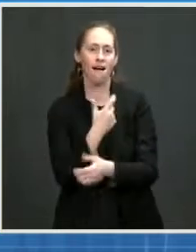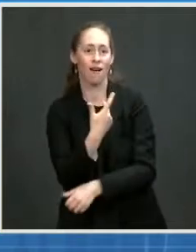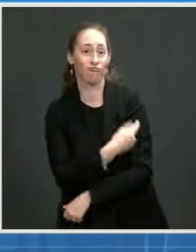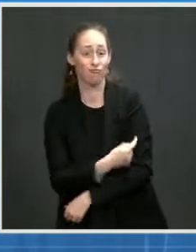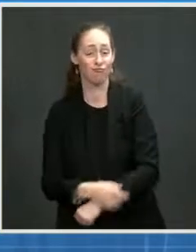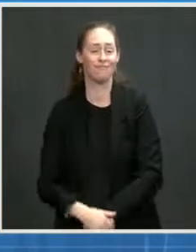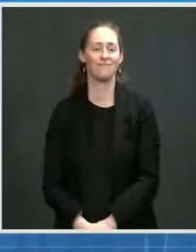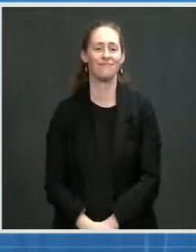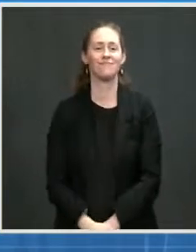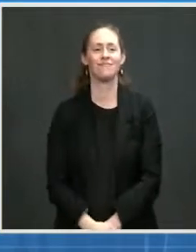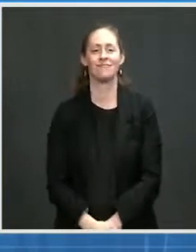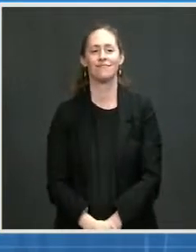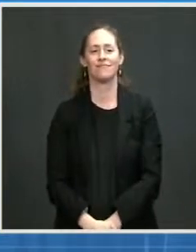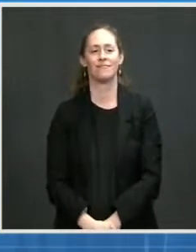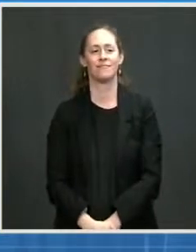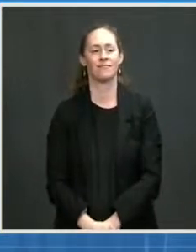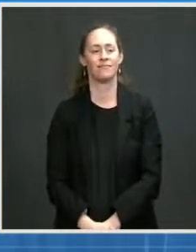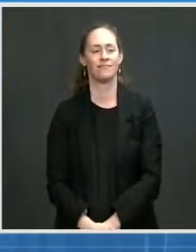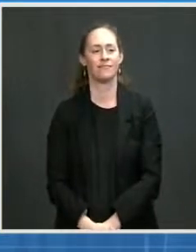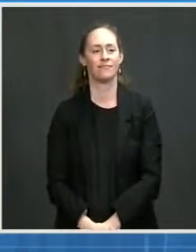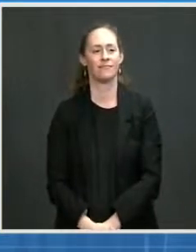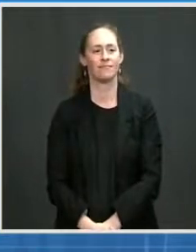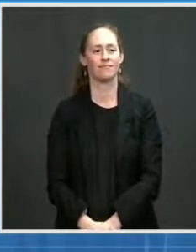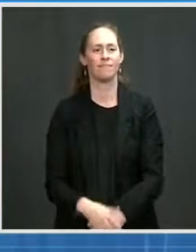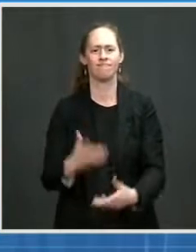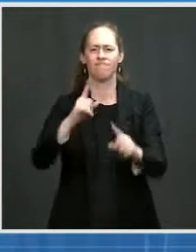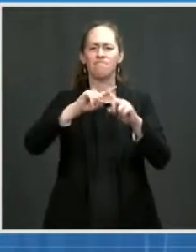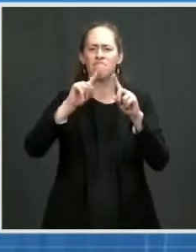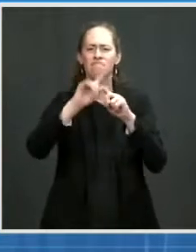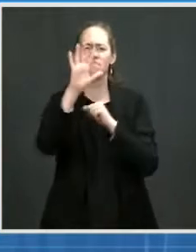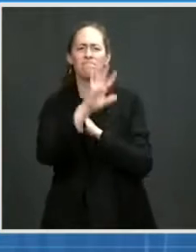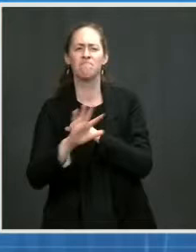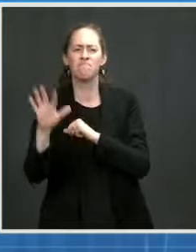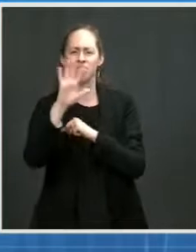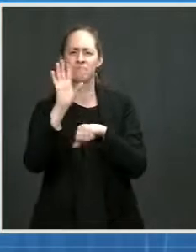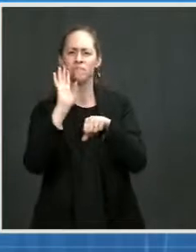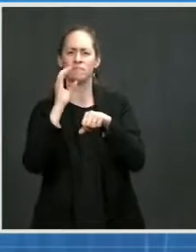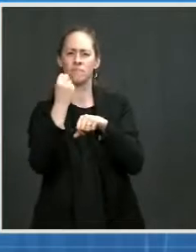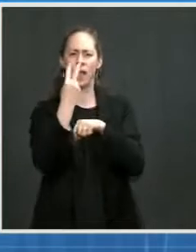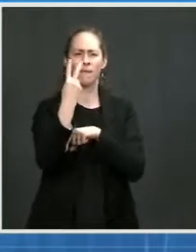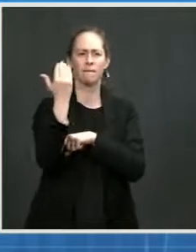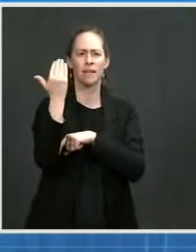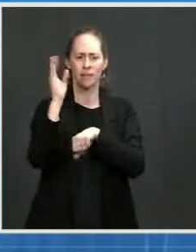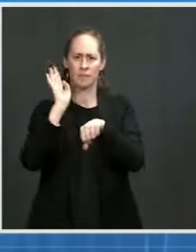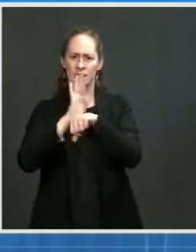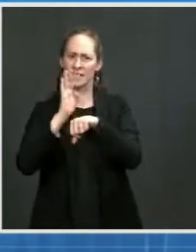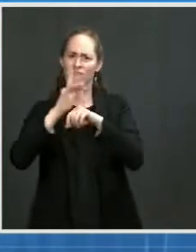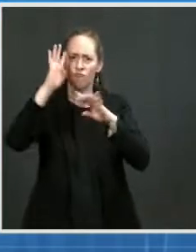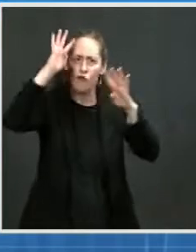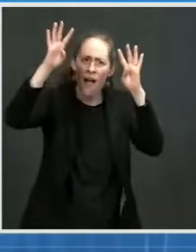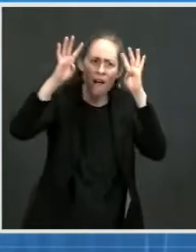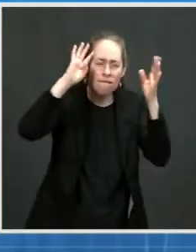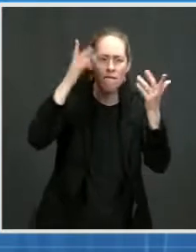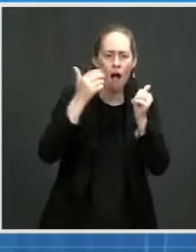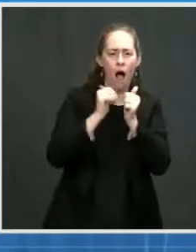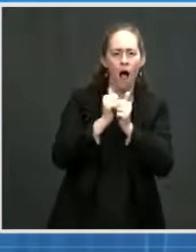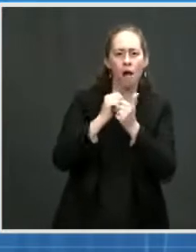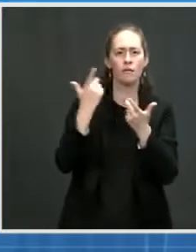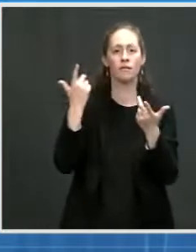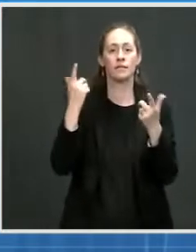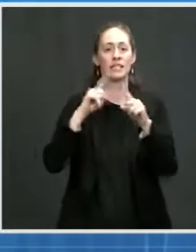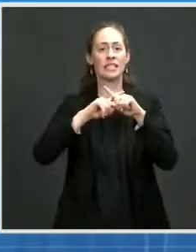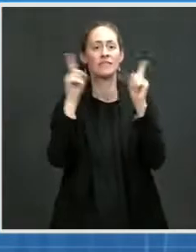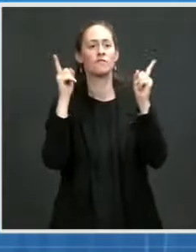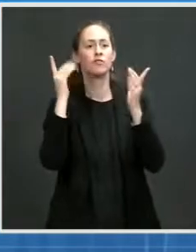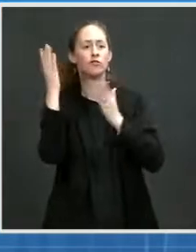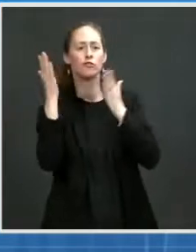Dozens of businesses and organizations have also responded to the President's call to action to volunteer their services and help the